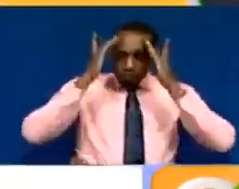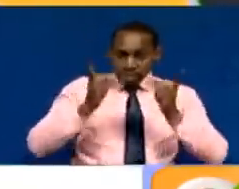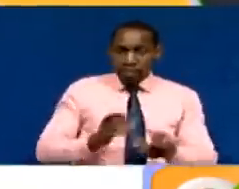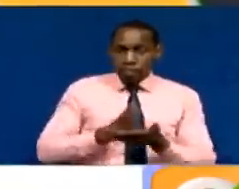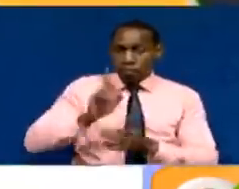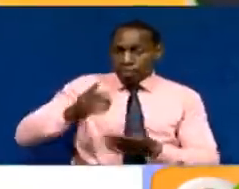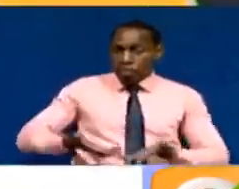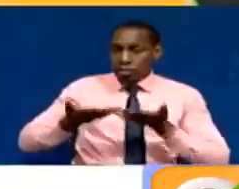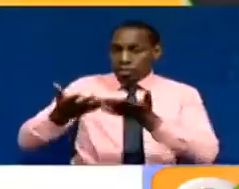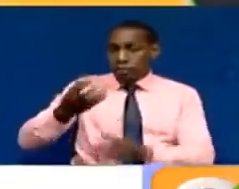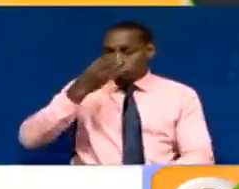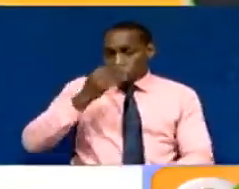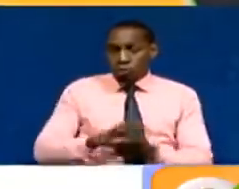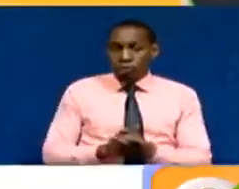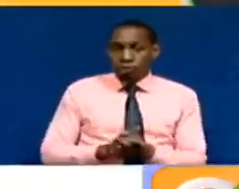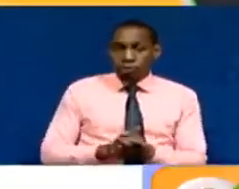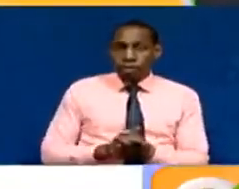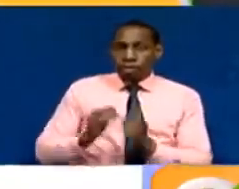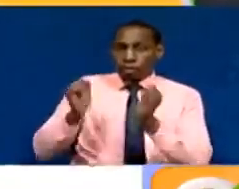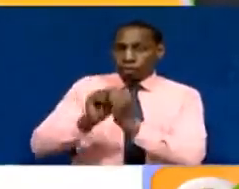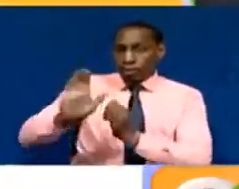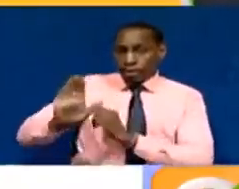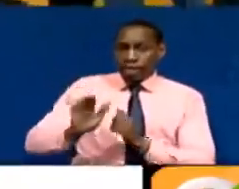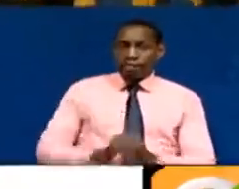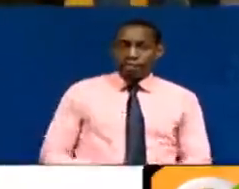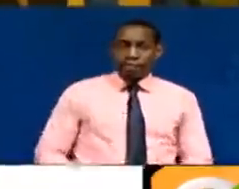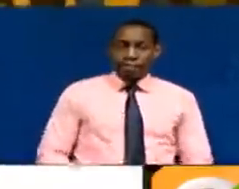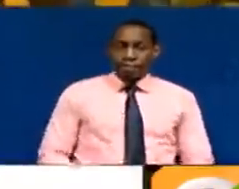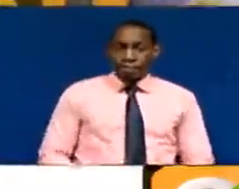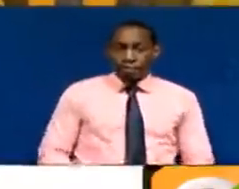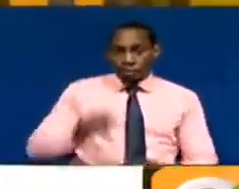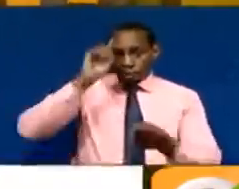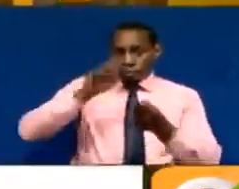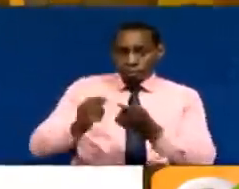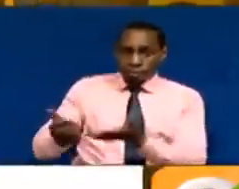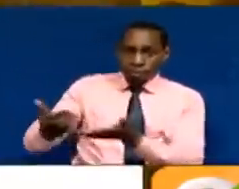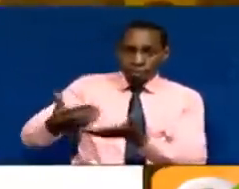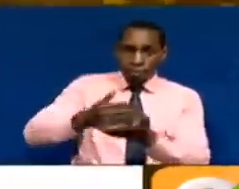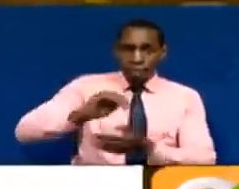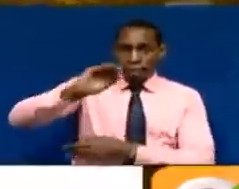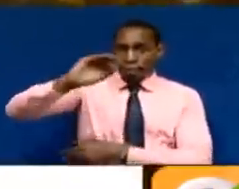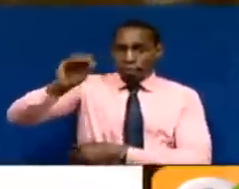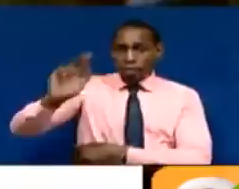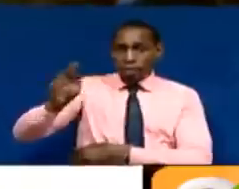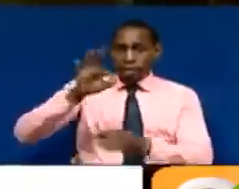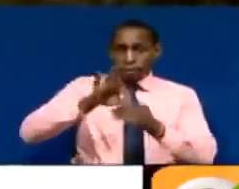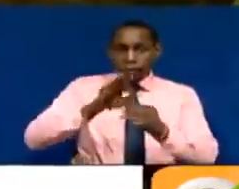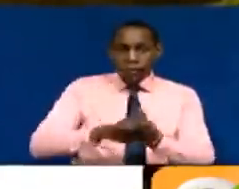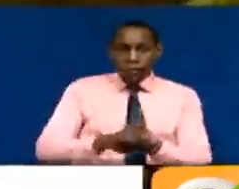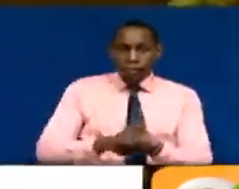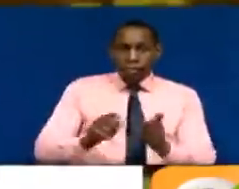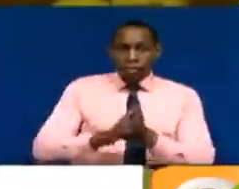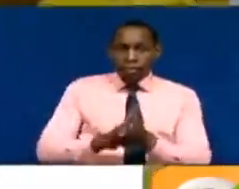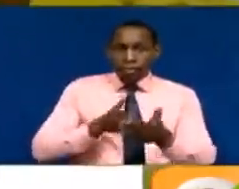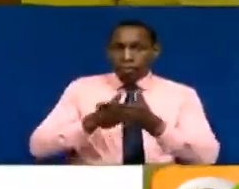tumeamua lazima tupatie William Samoei Ruto kumi zake. In a bid to consolidate the populace Mount Kenya vote basket and